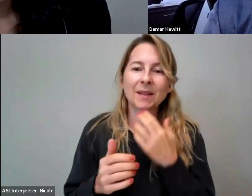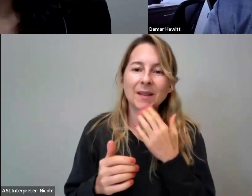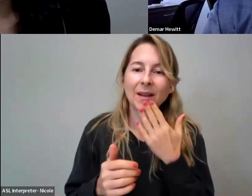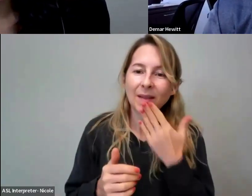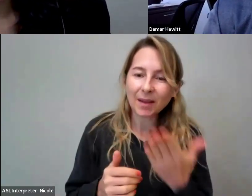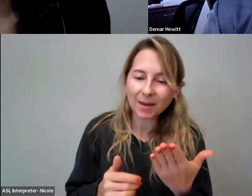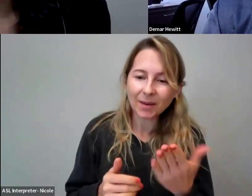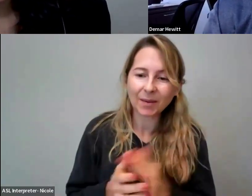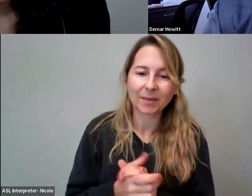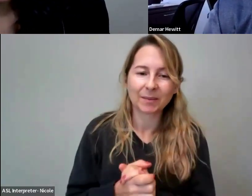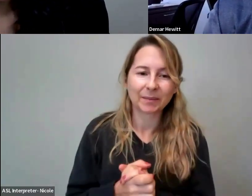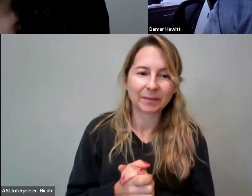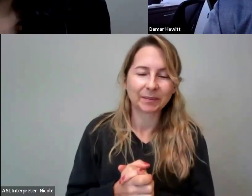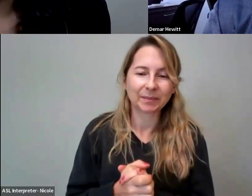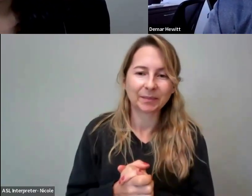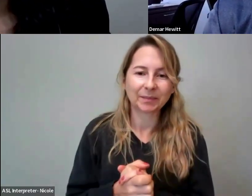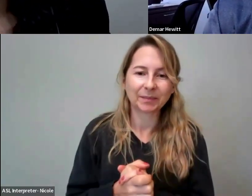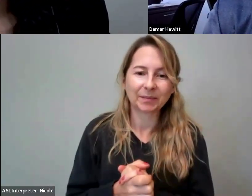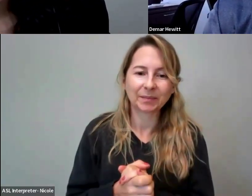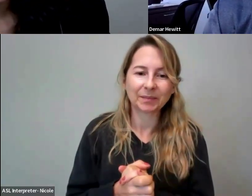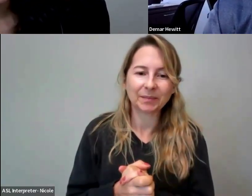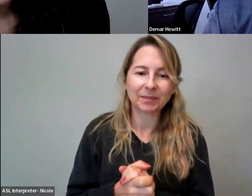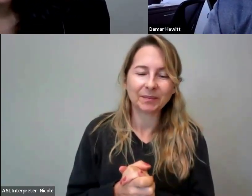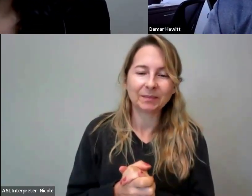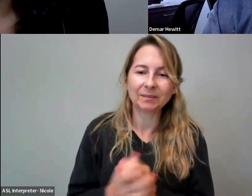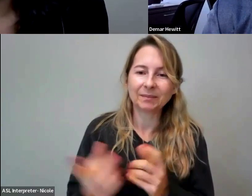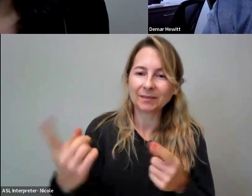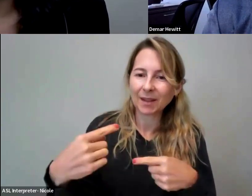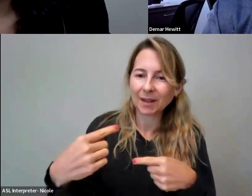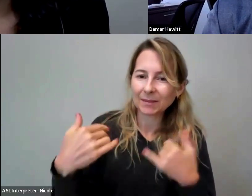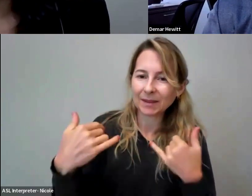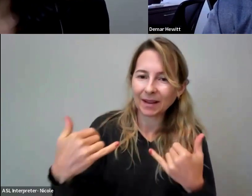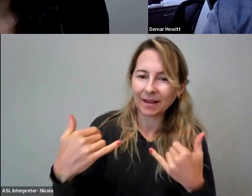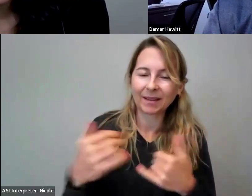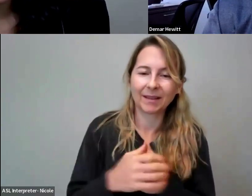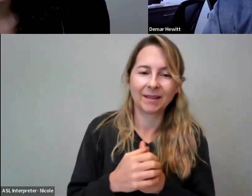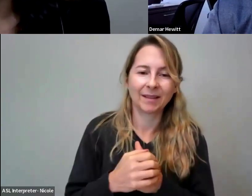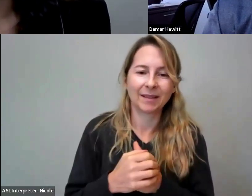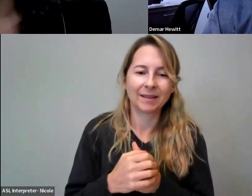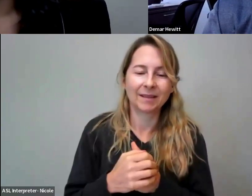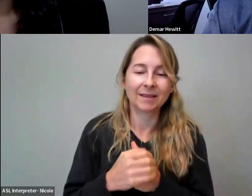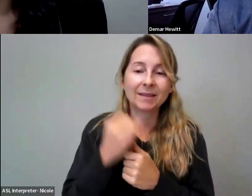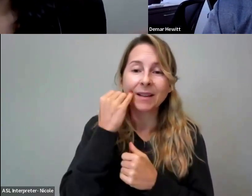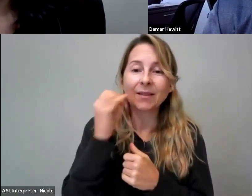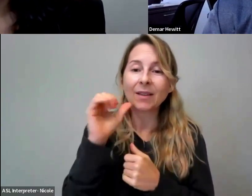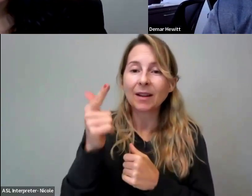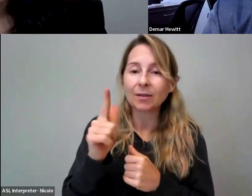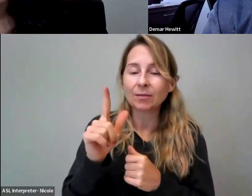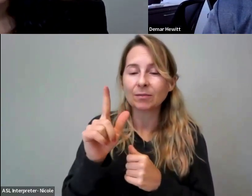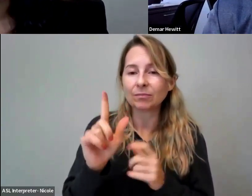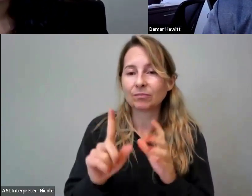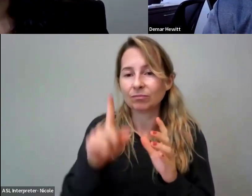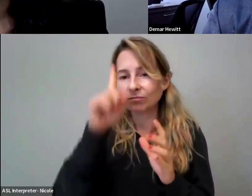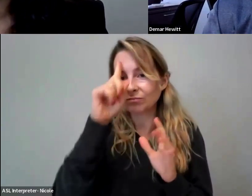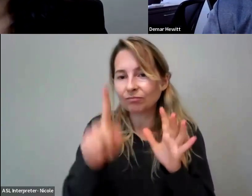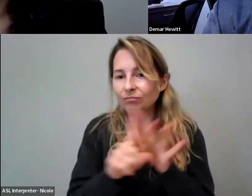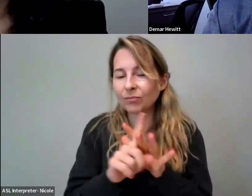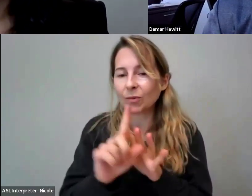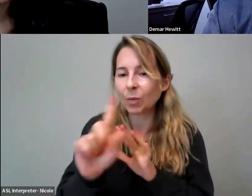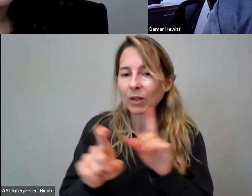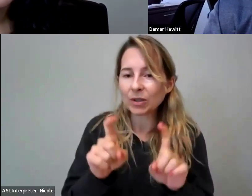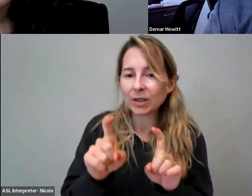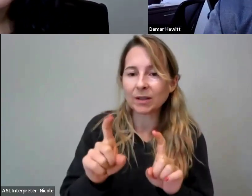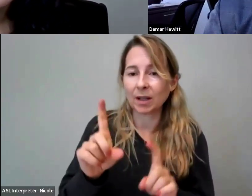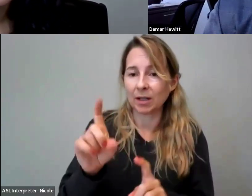so much for joining today. And if you have any more questions, Demar's